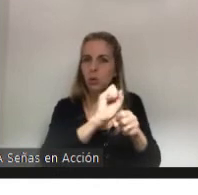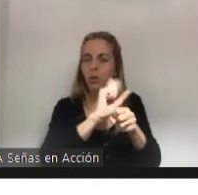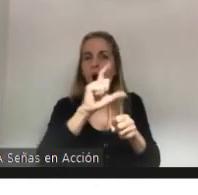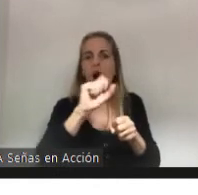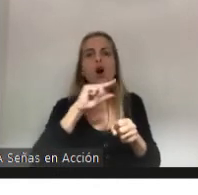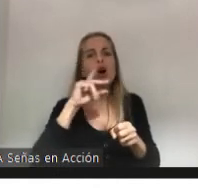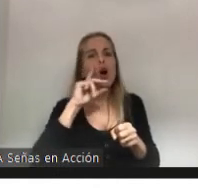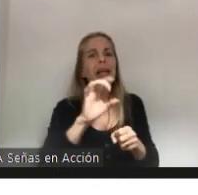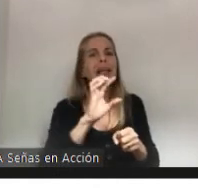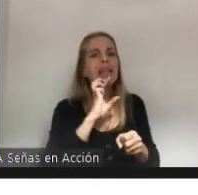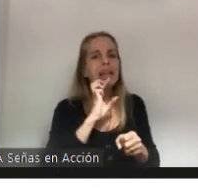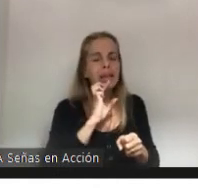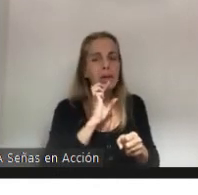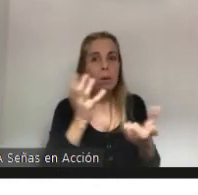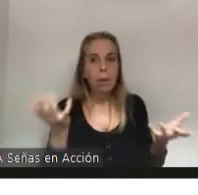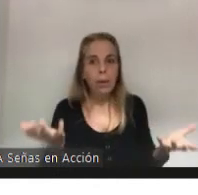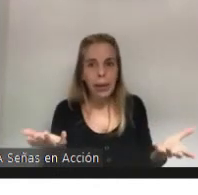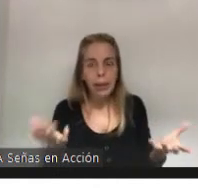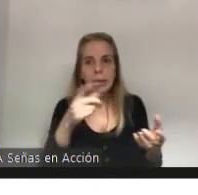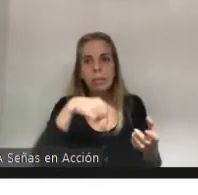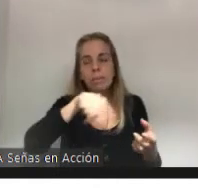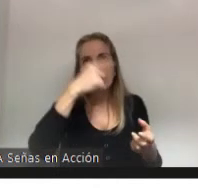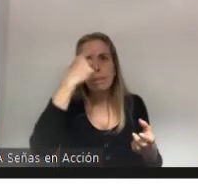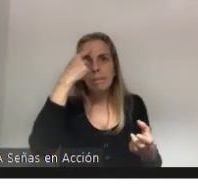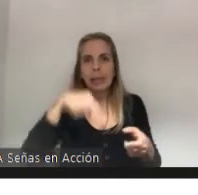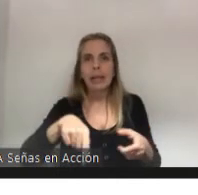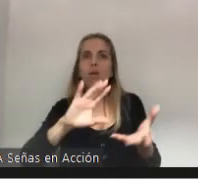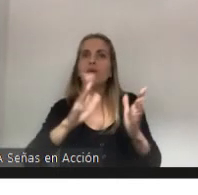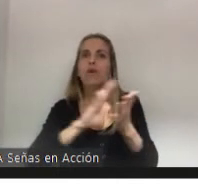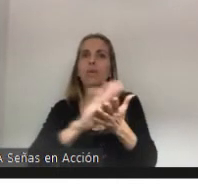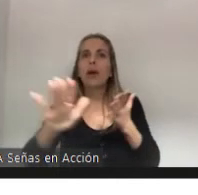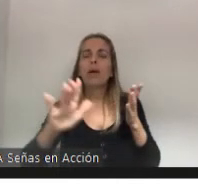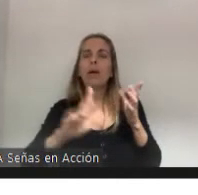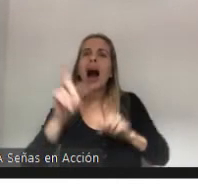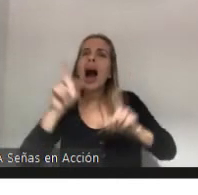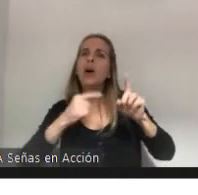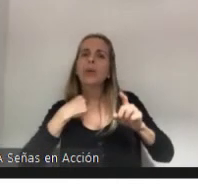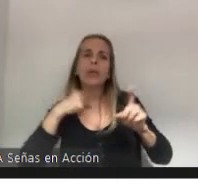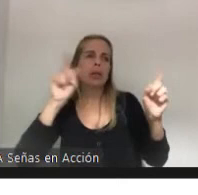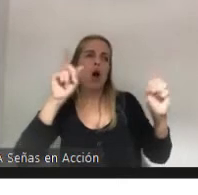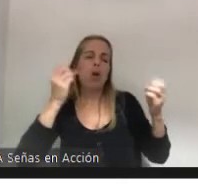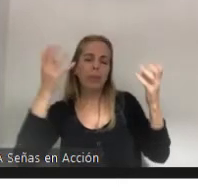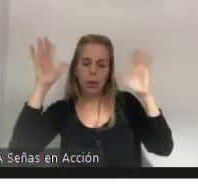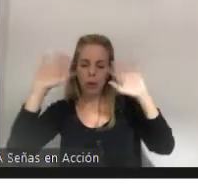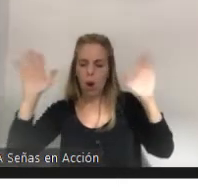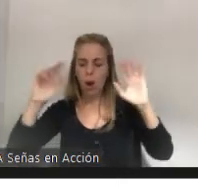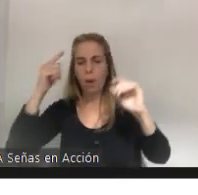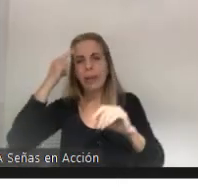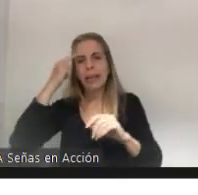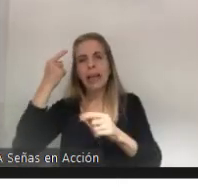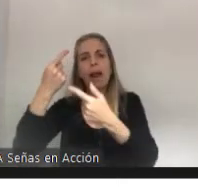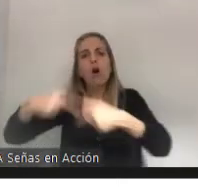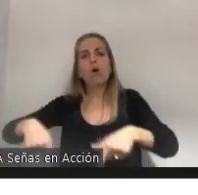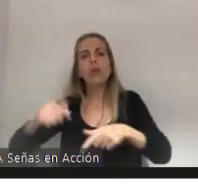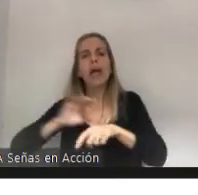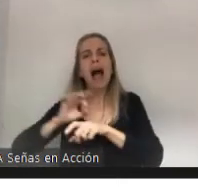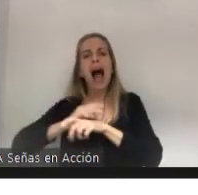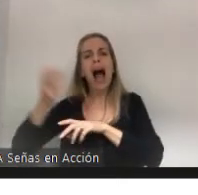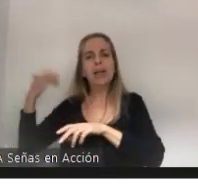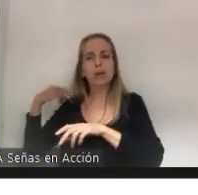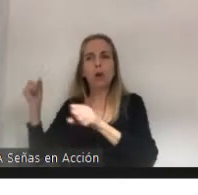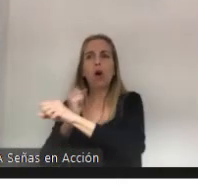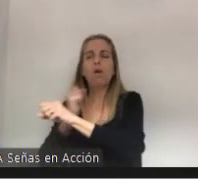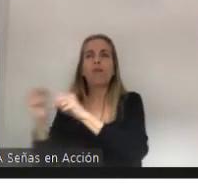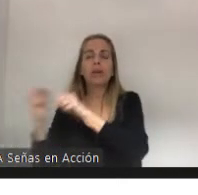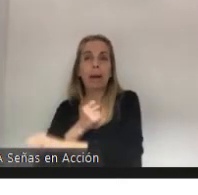than opening up your mind to thinking about this new reality, they raise their hands and say, the theory I